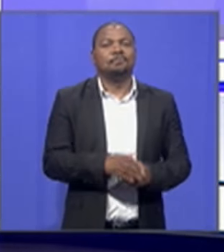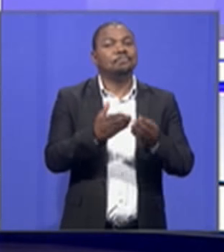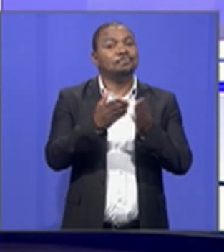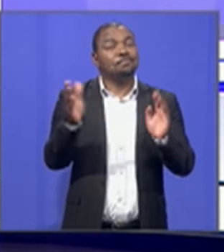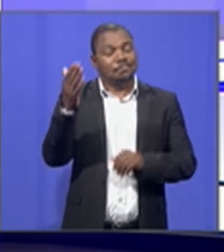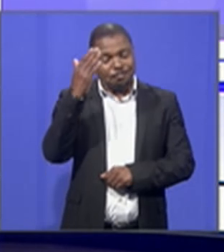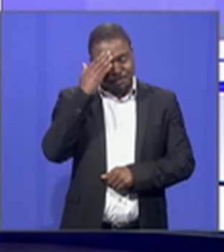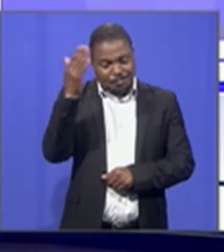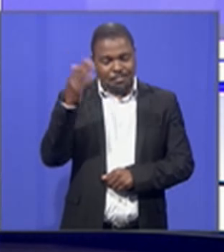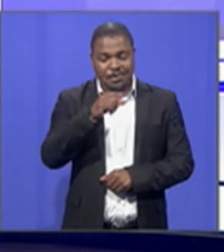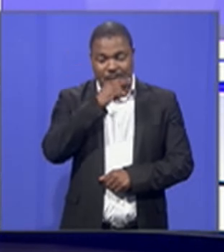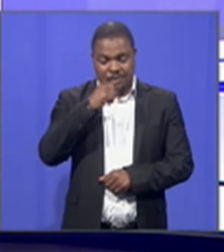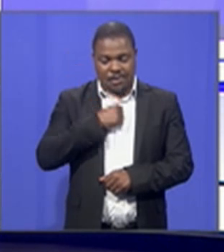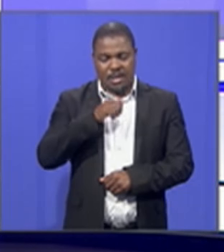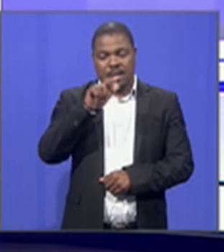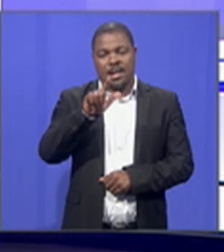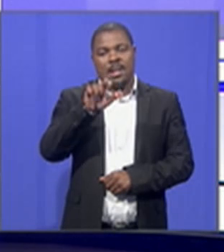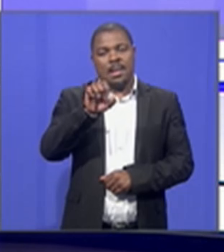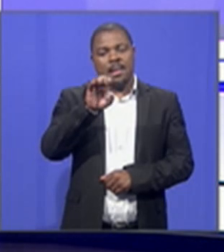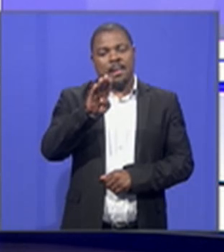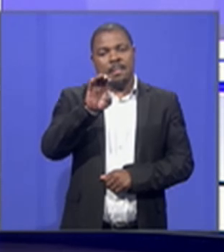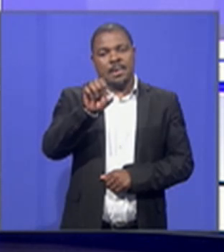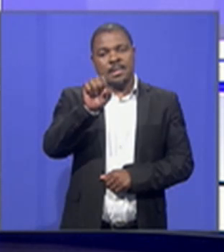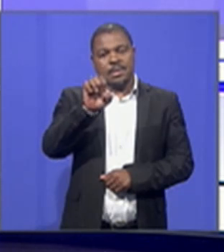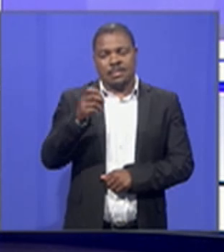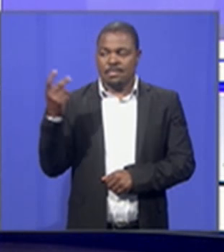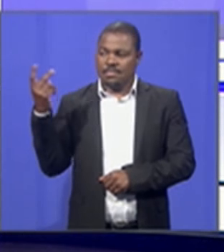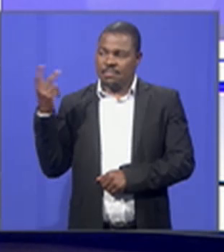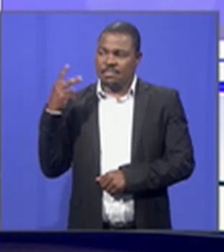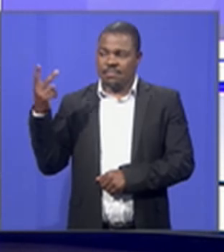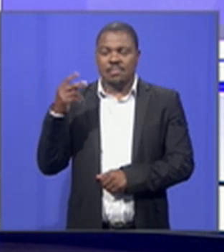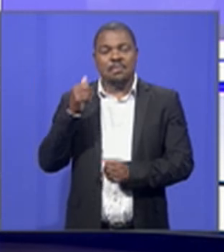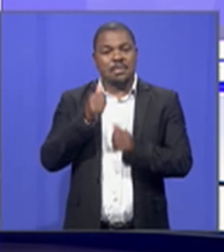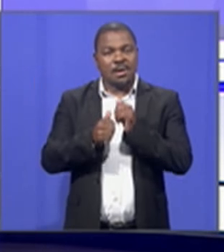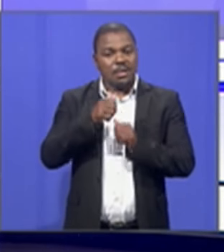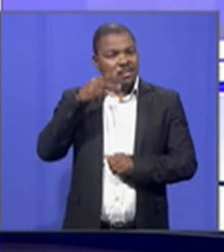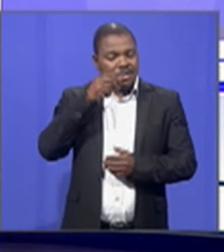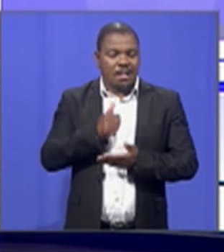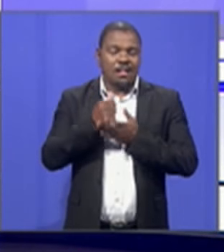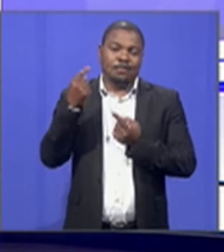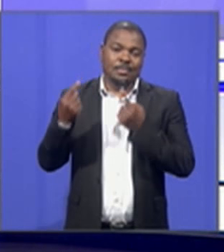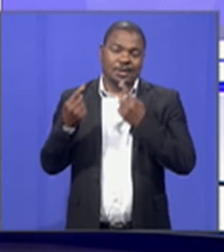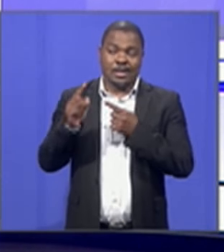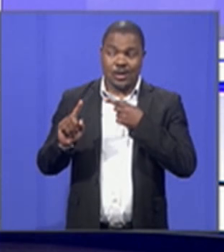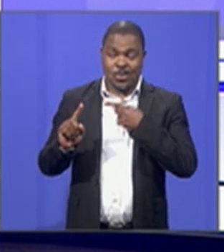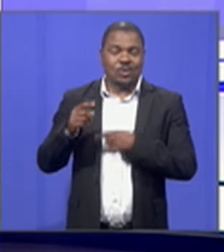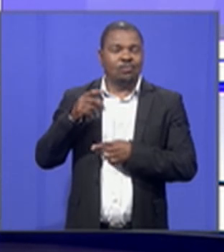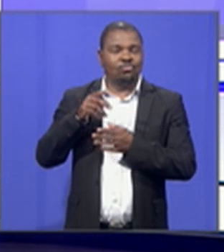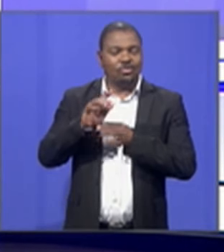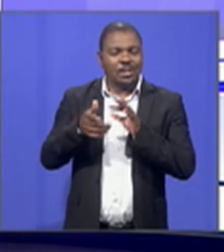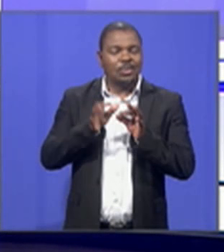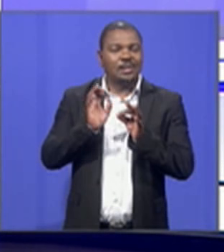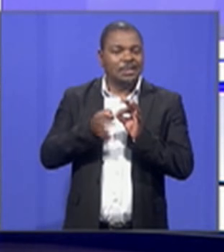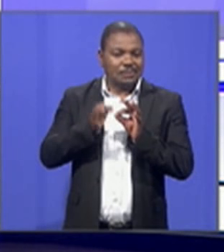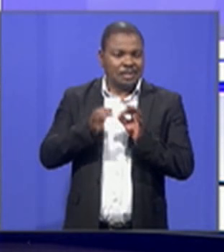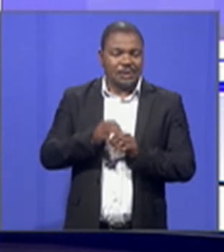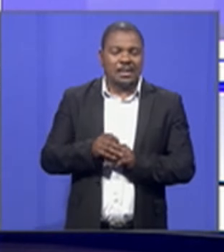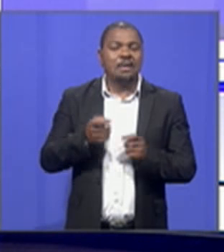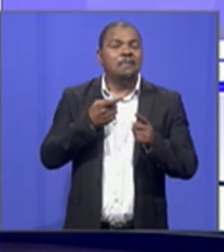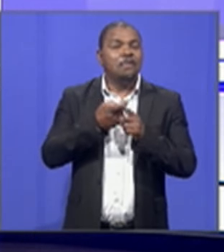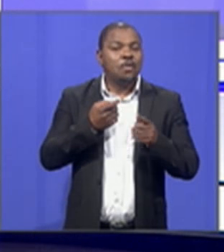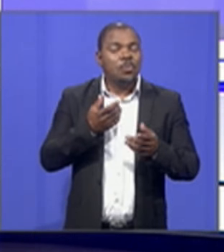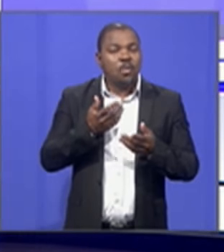Beshumadume ke yao nna ke lebeseng ka dimeng go me ke tla thušana le warrao ka Stanley Tlalo bjalo ka mofetoledi wa polelo ya diatla re romilwe ke